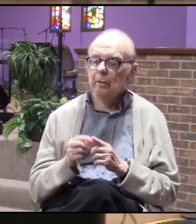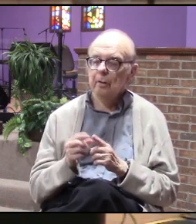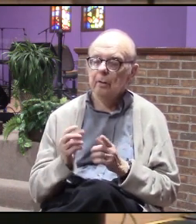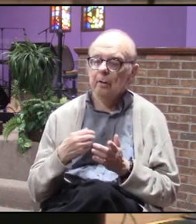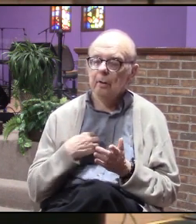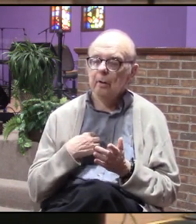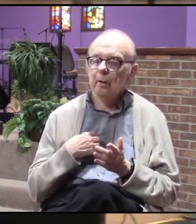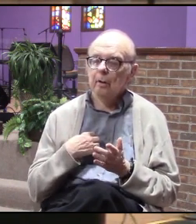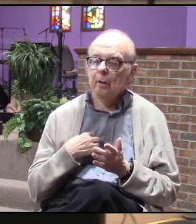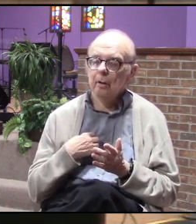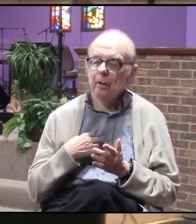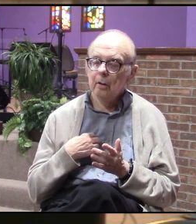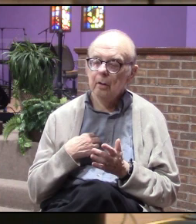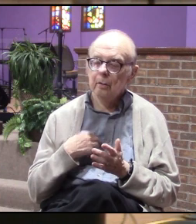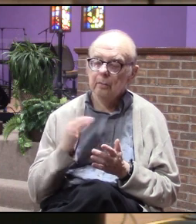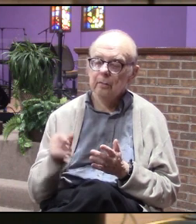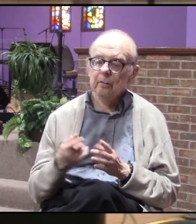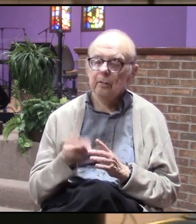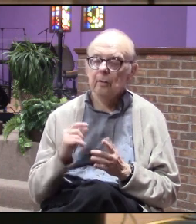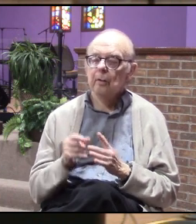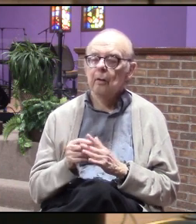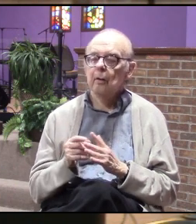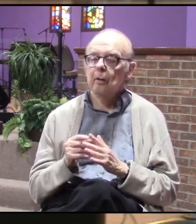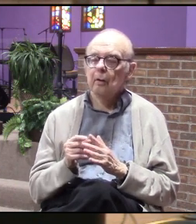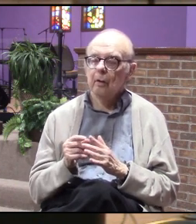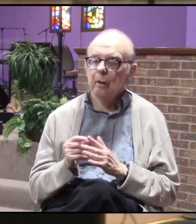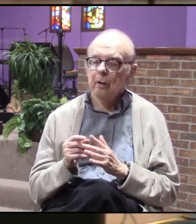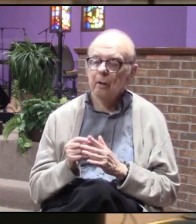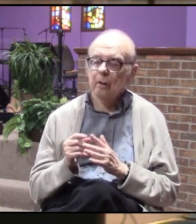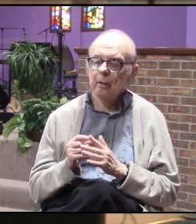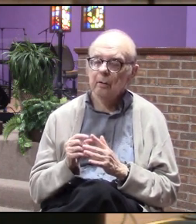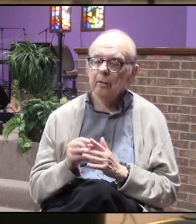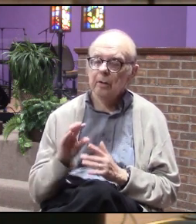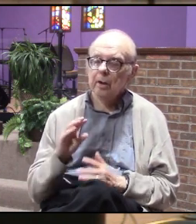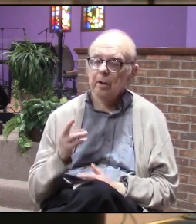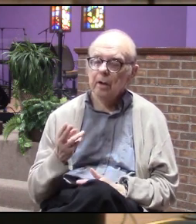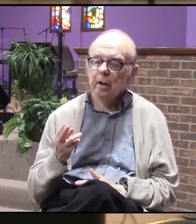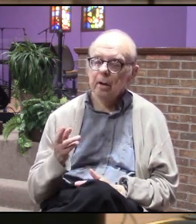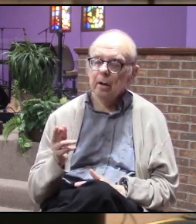this A there. And it stems also from the word called charis,